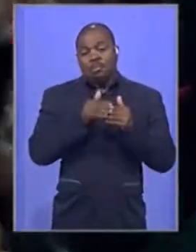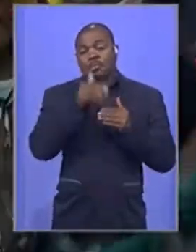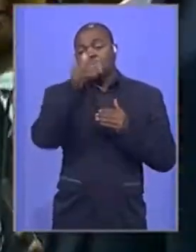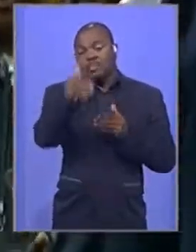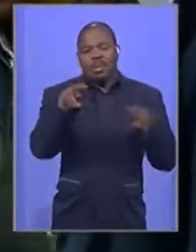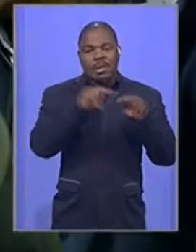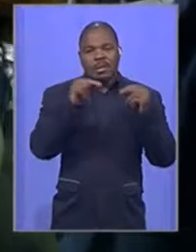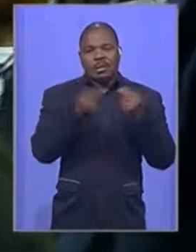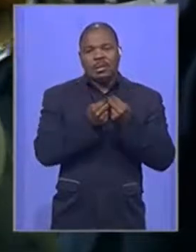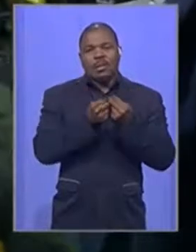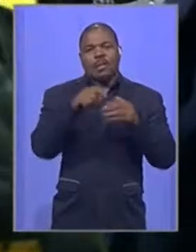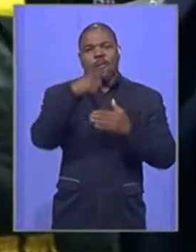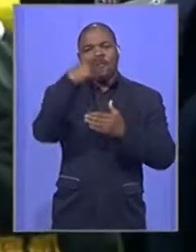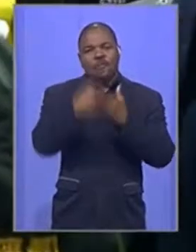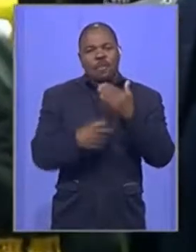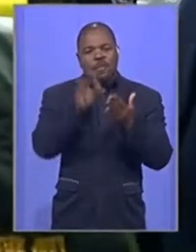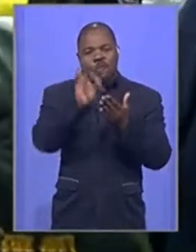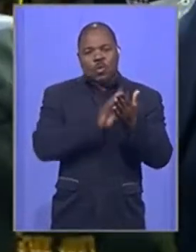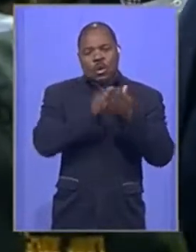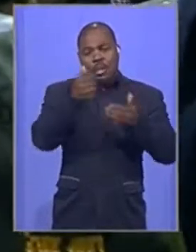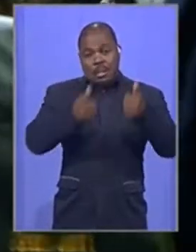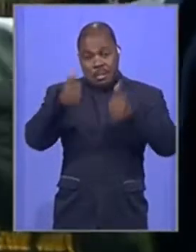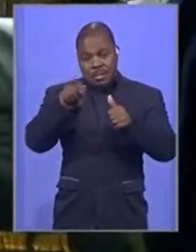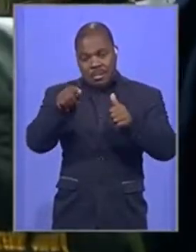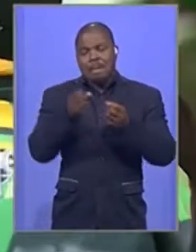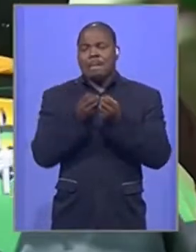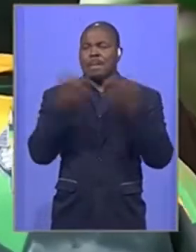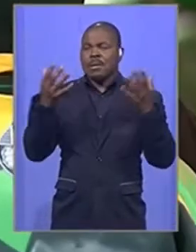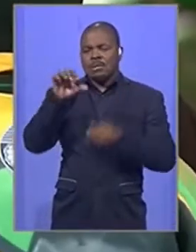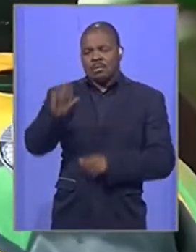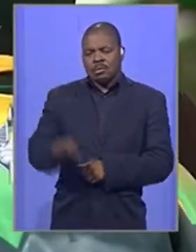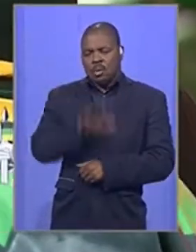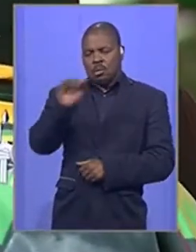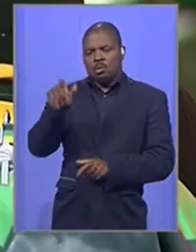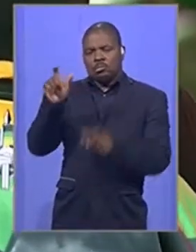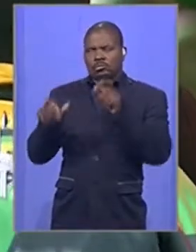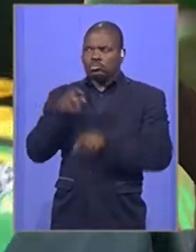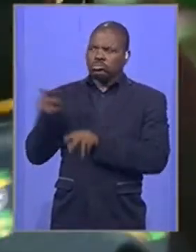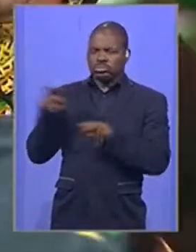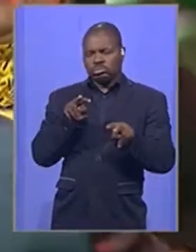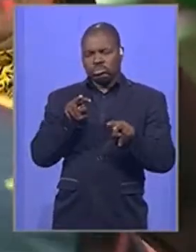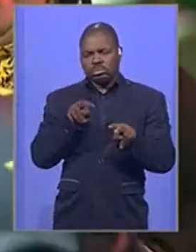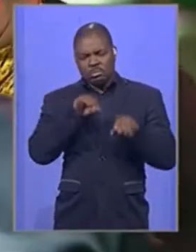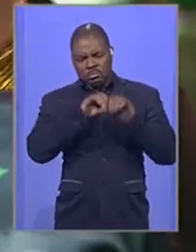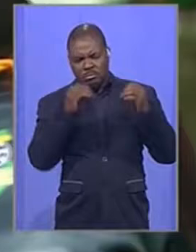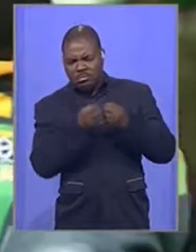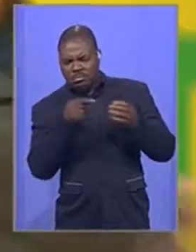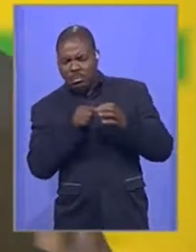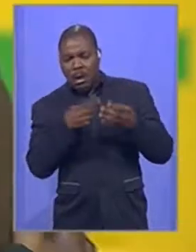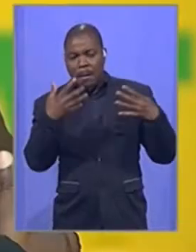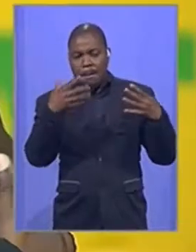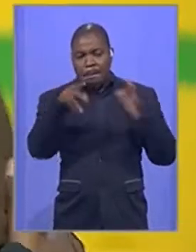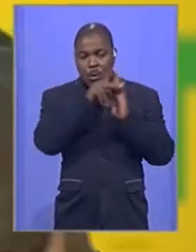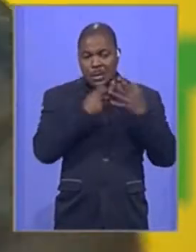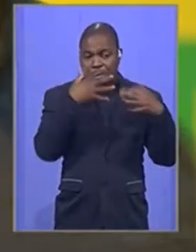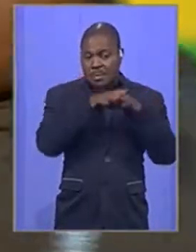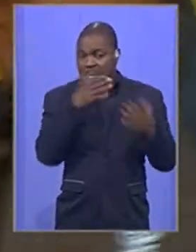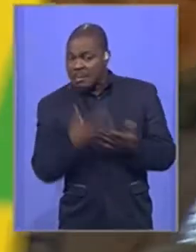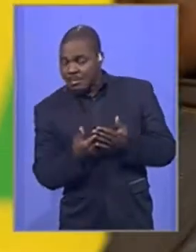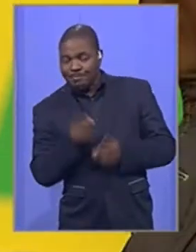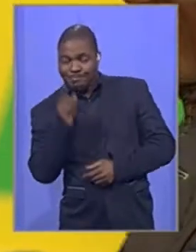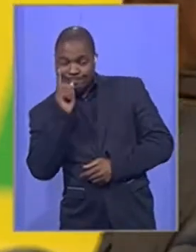tsa boeteledipele ba mokgatlho, bontsi ba maAforika Borwa ba letile go bona fa mokgatlho o ka kgona go tsenya tirisong maano a one le